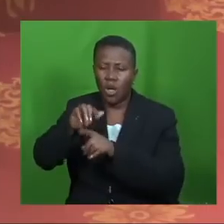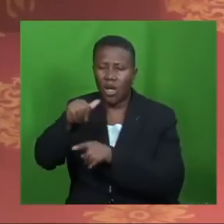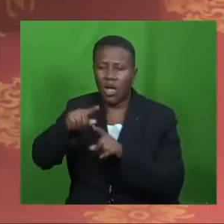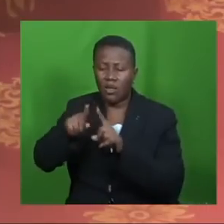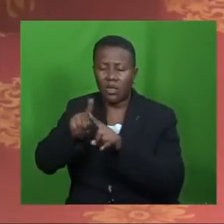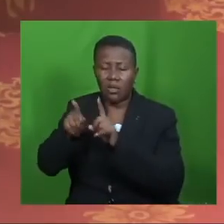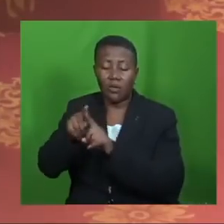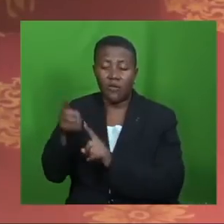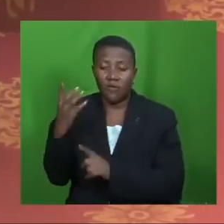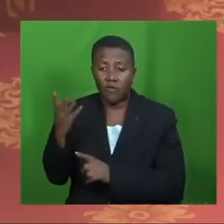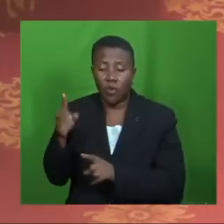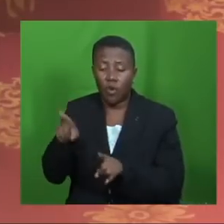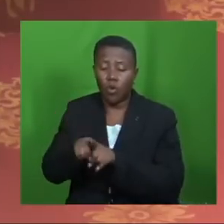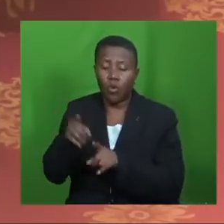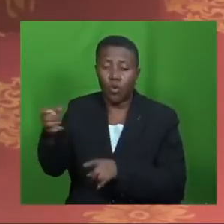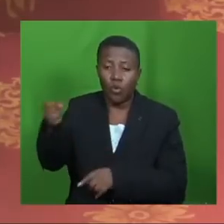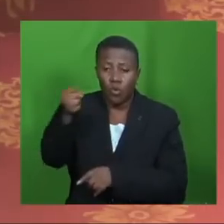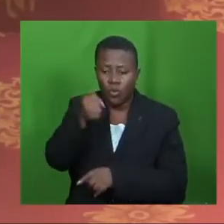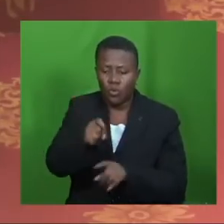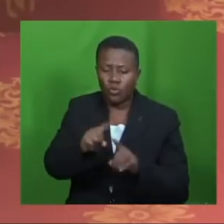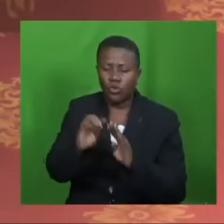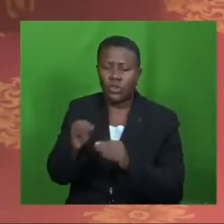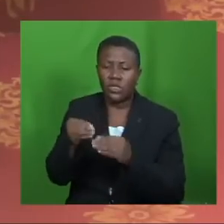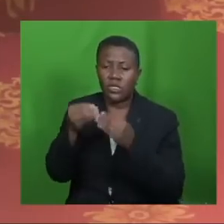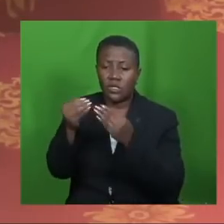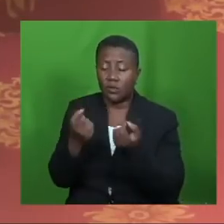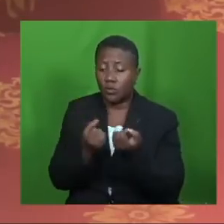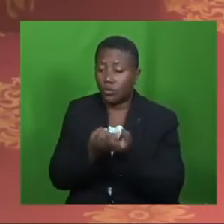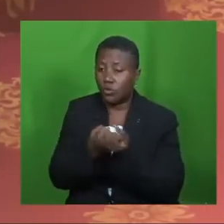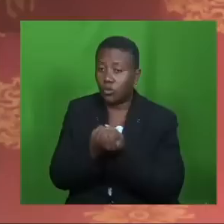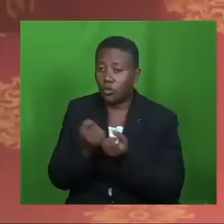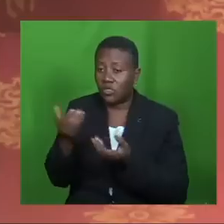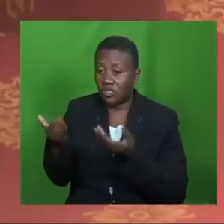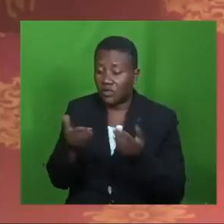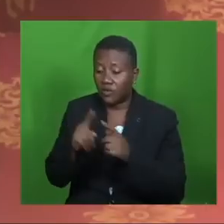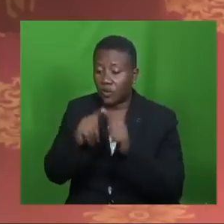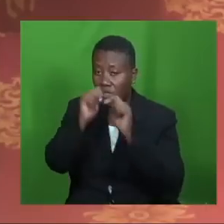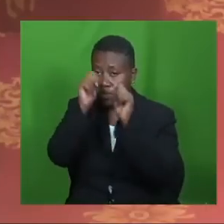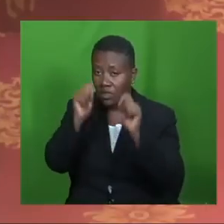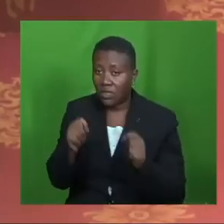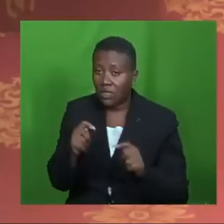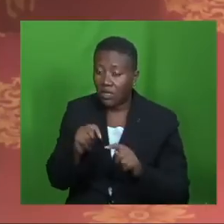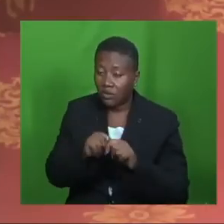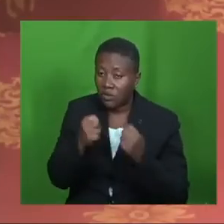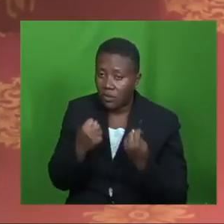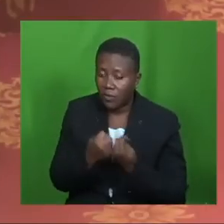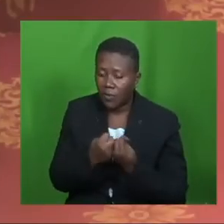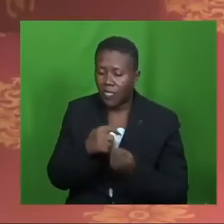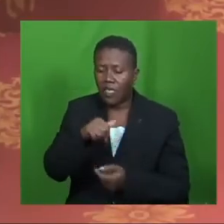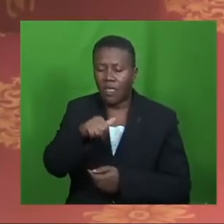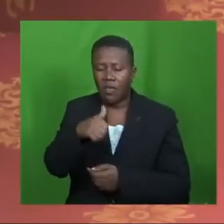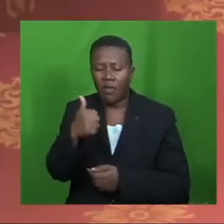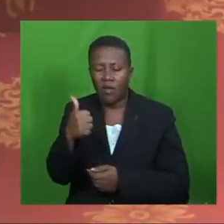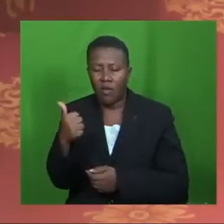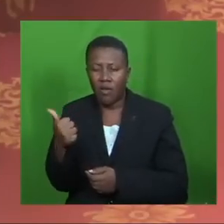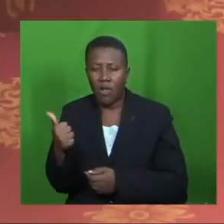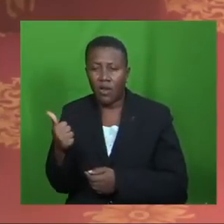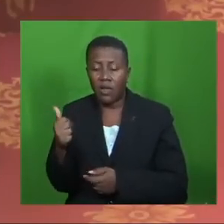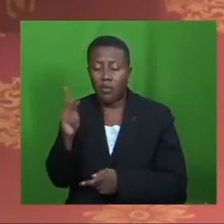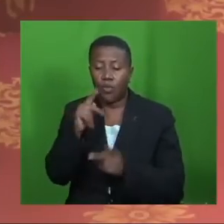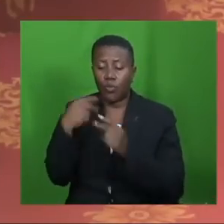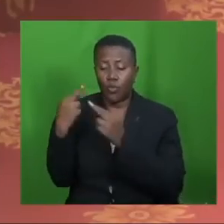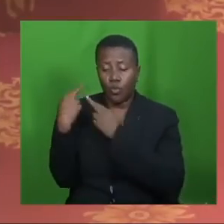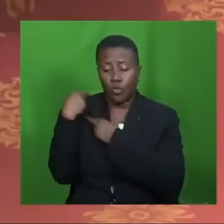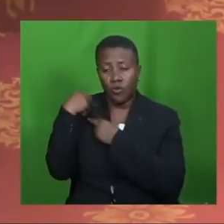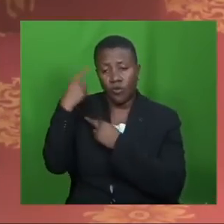also appointed to provide support services to the technical team. Other technical personnel for medical, video